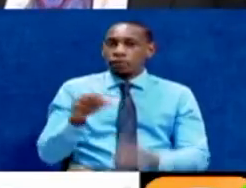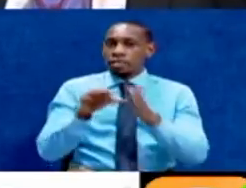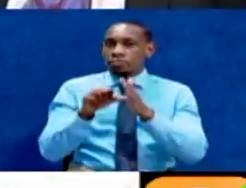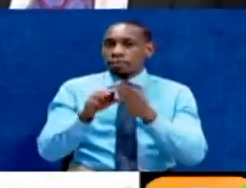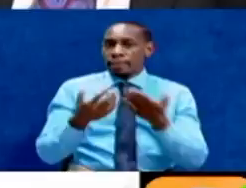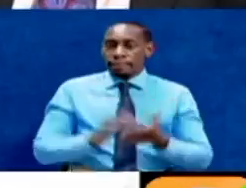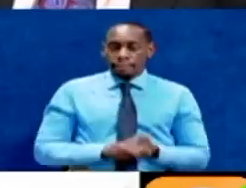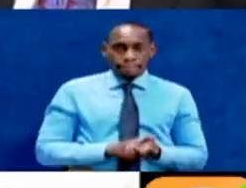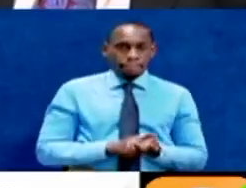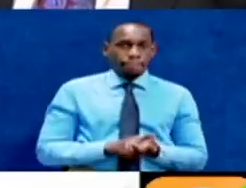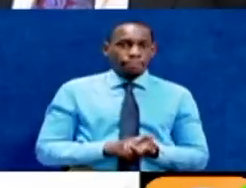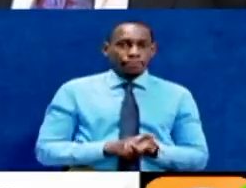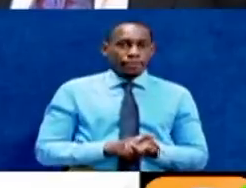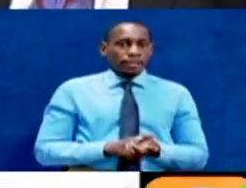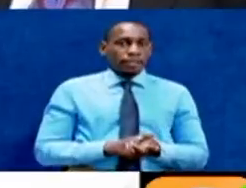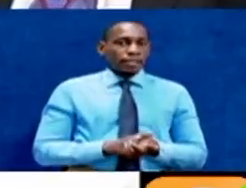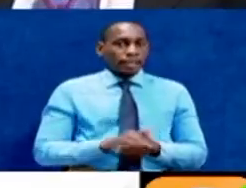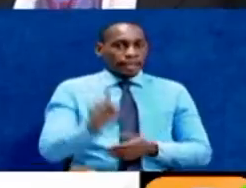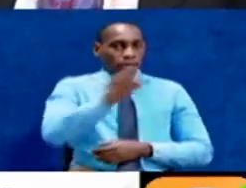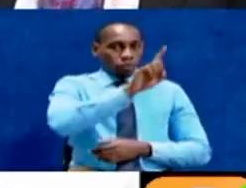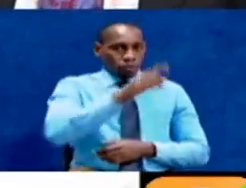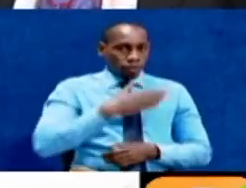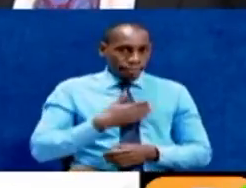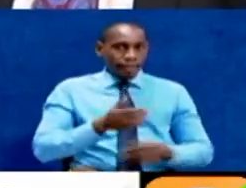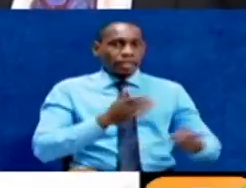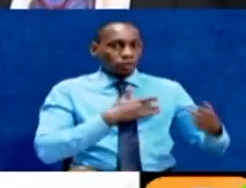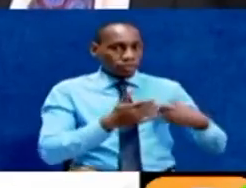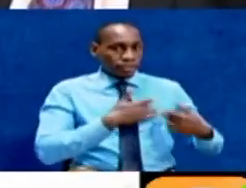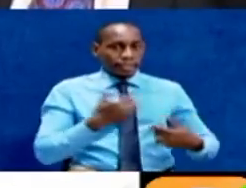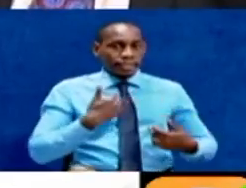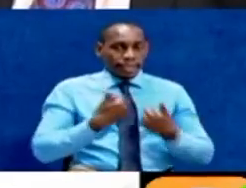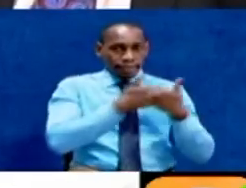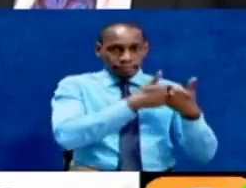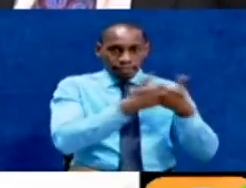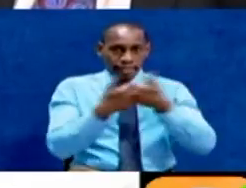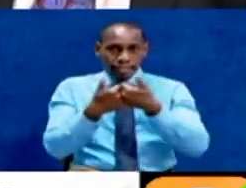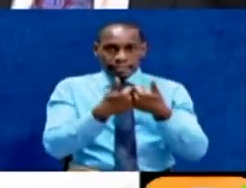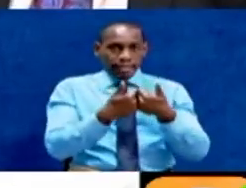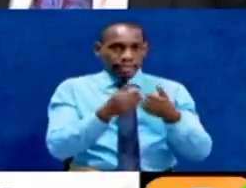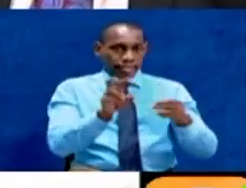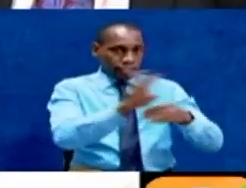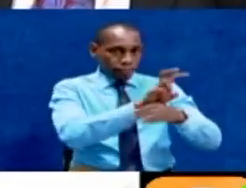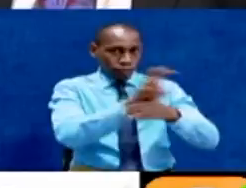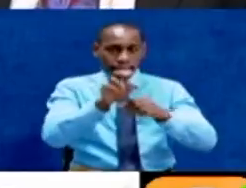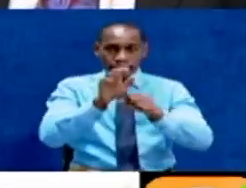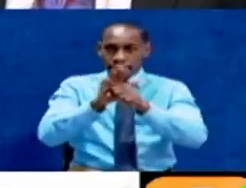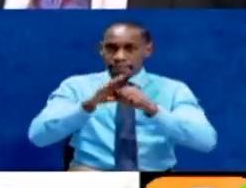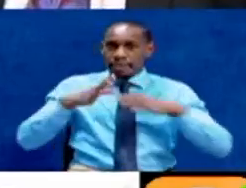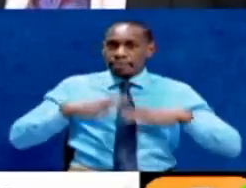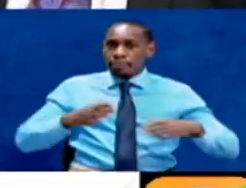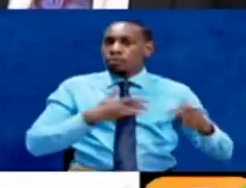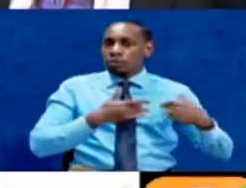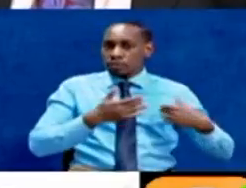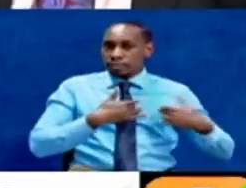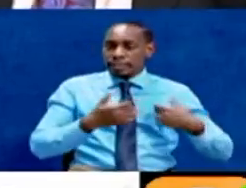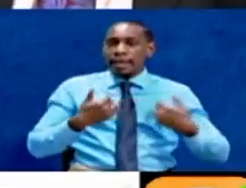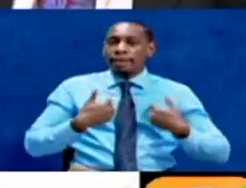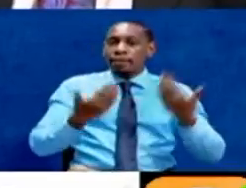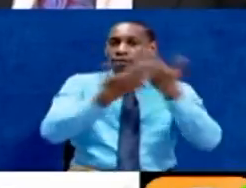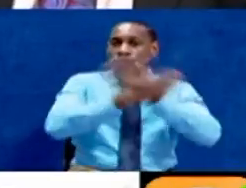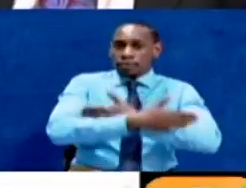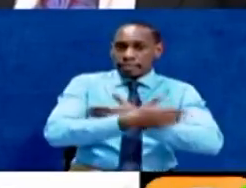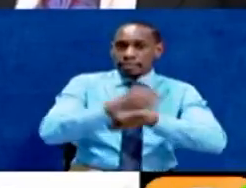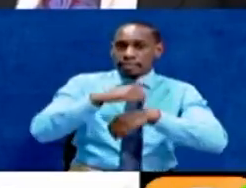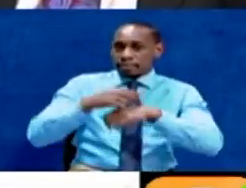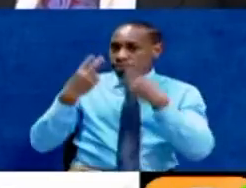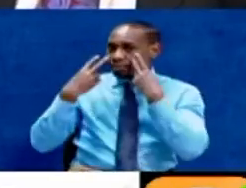I can hear you. Yes, yes. I'm asking you, are you concerned about the challenge of oversight that many of our viewers are concerned about tonight when you